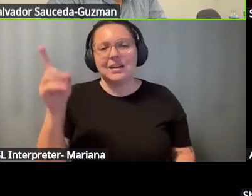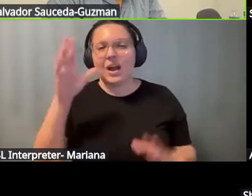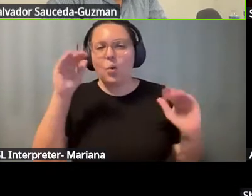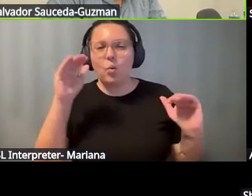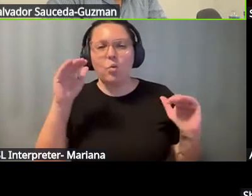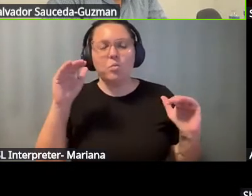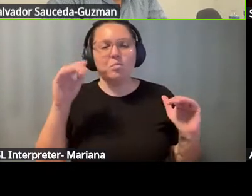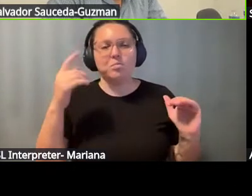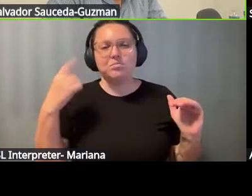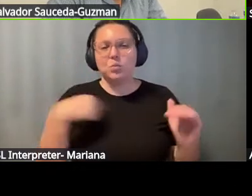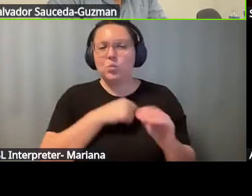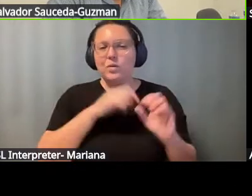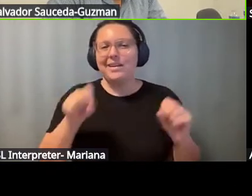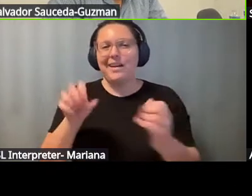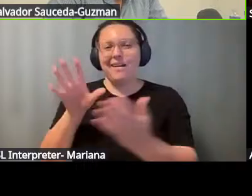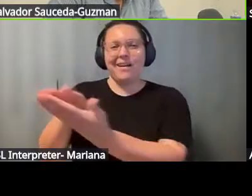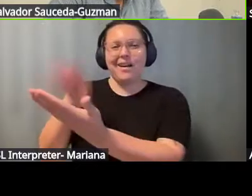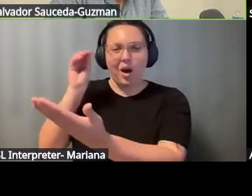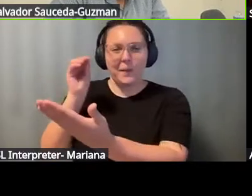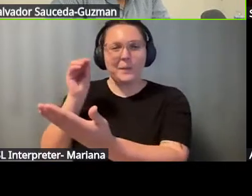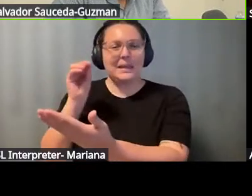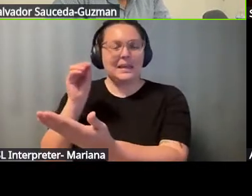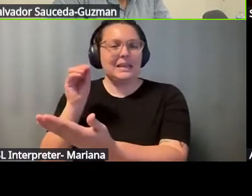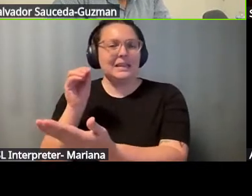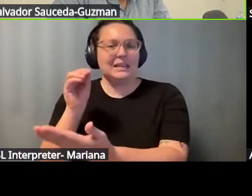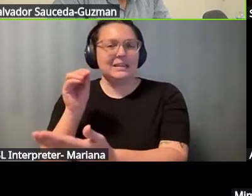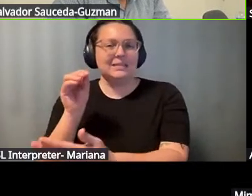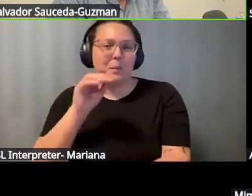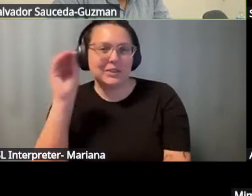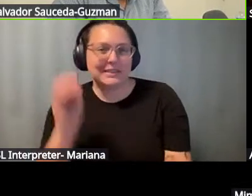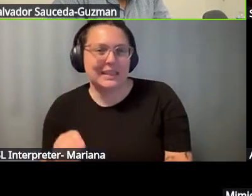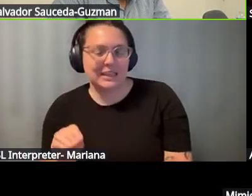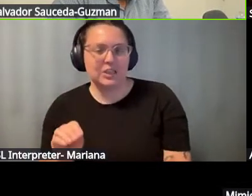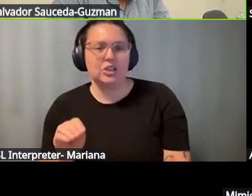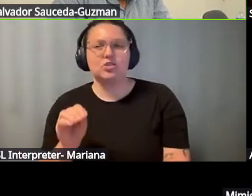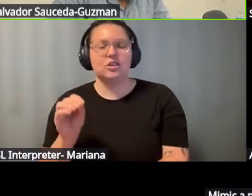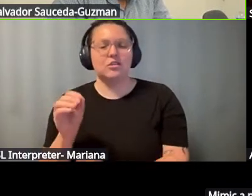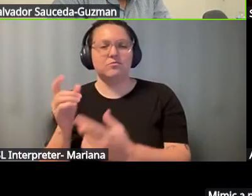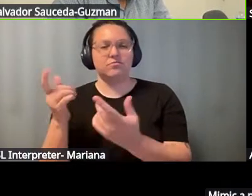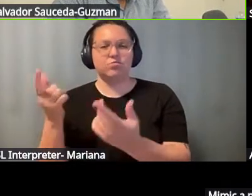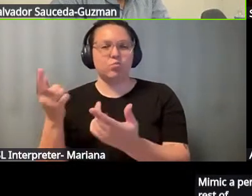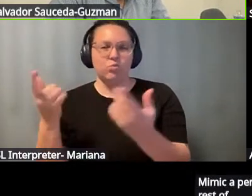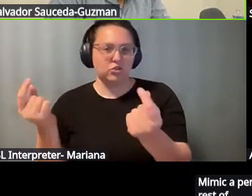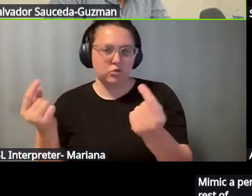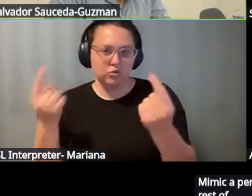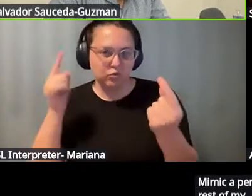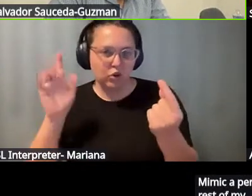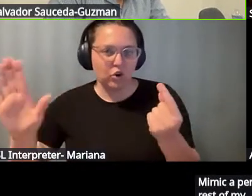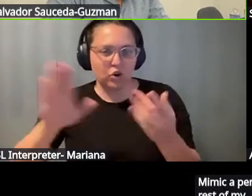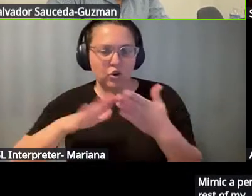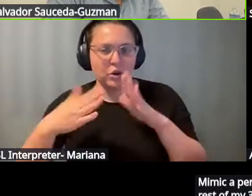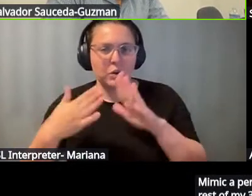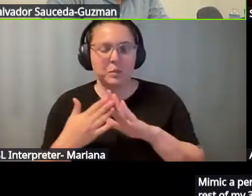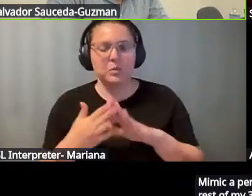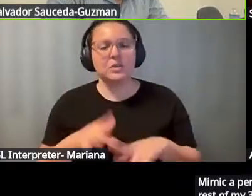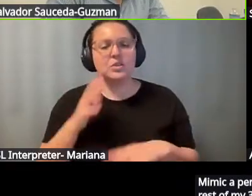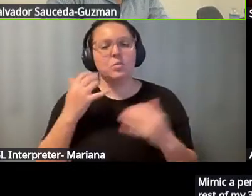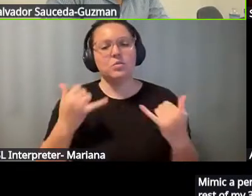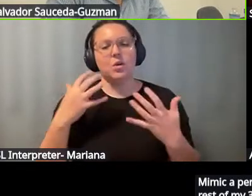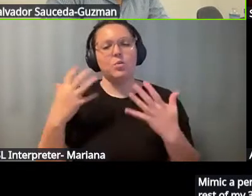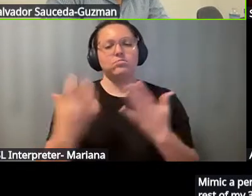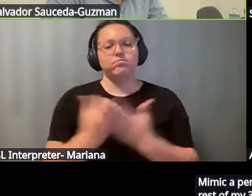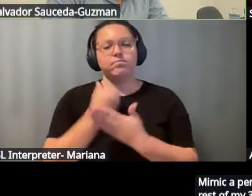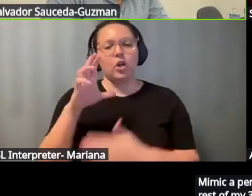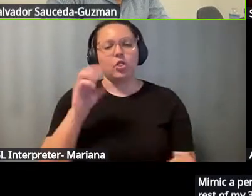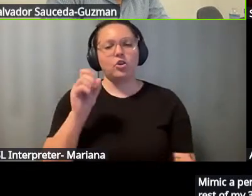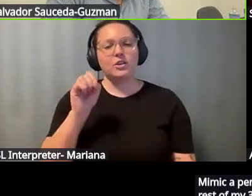mimic a percentage of all that she's done for our community. So I'll take the rest of my 30 seconds I have in these 3 minutes as a